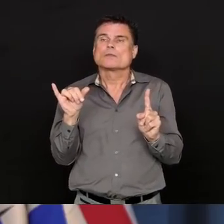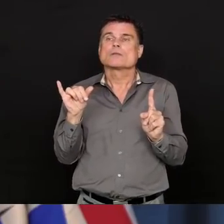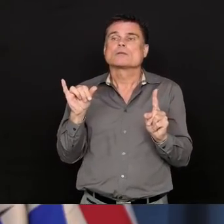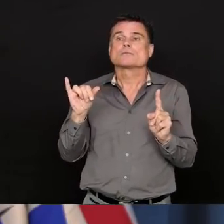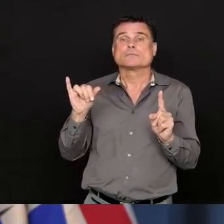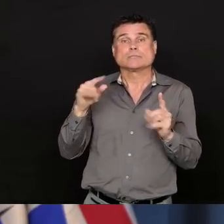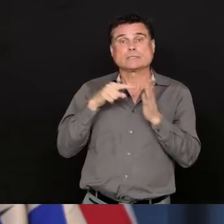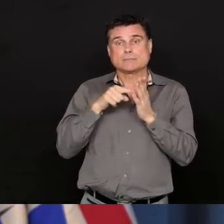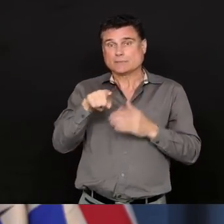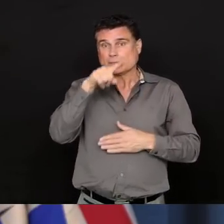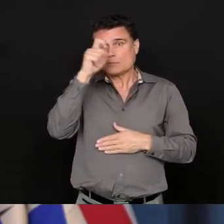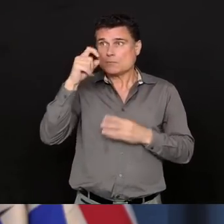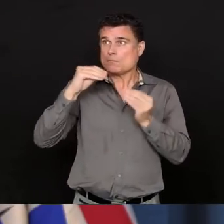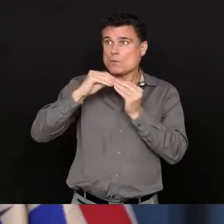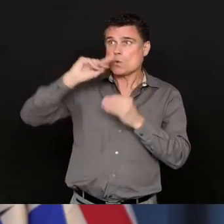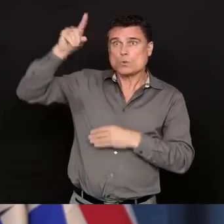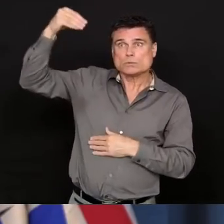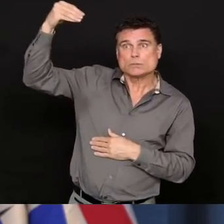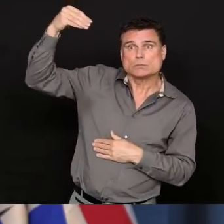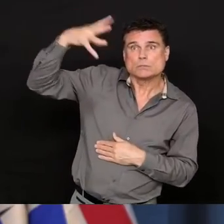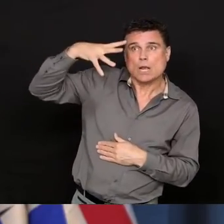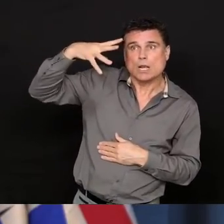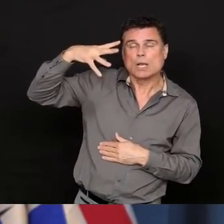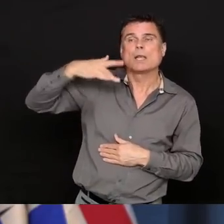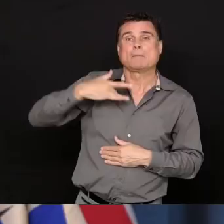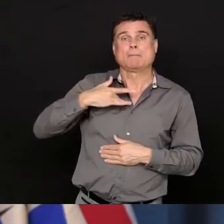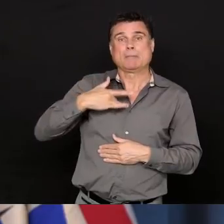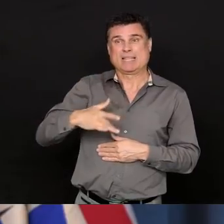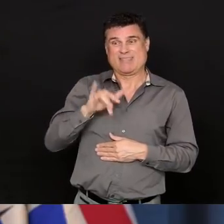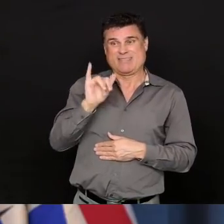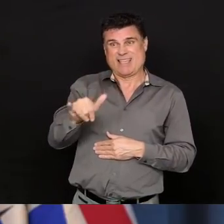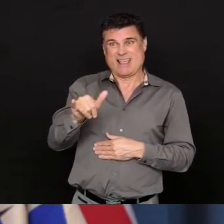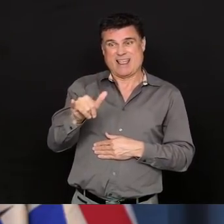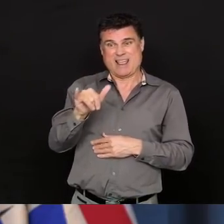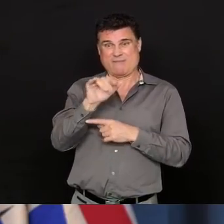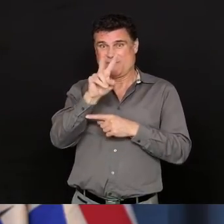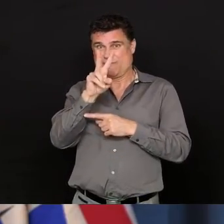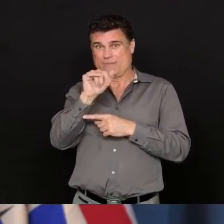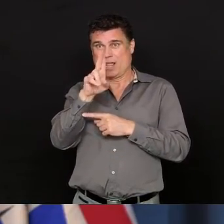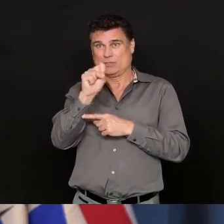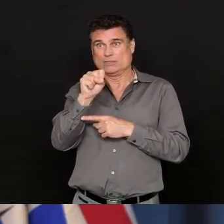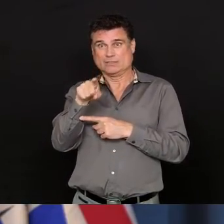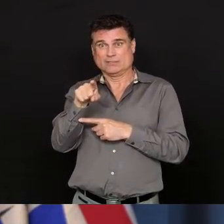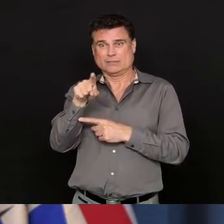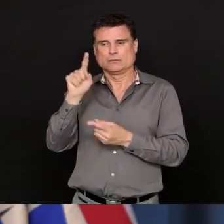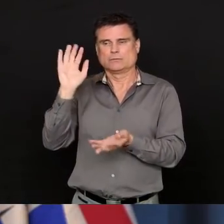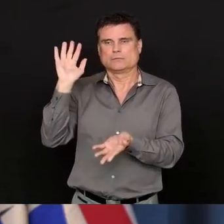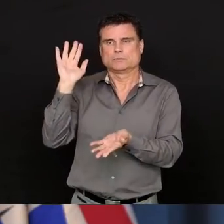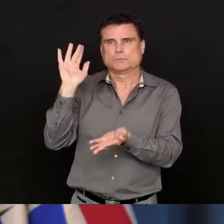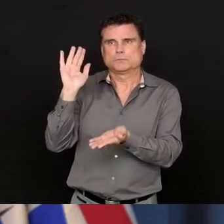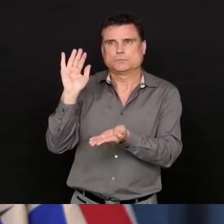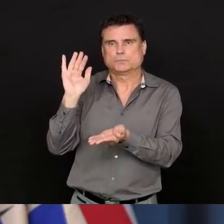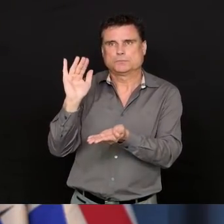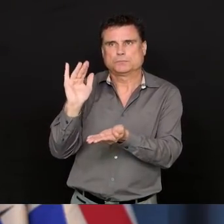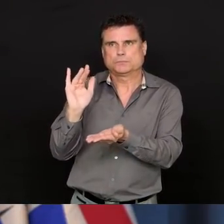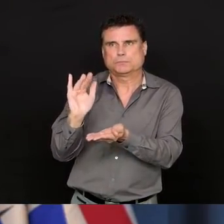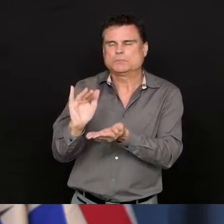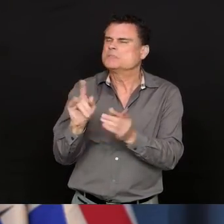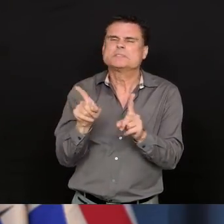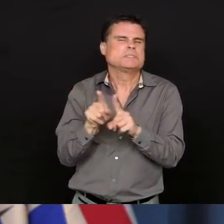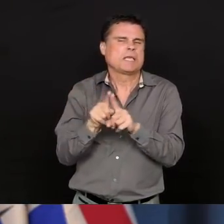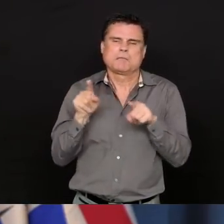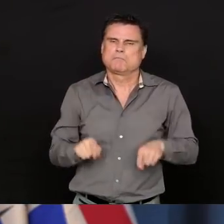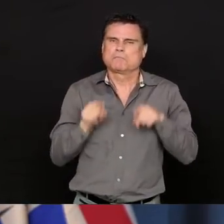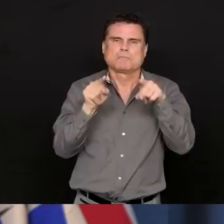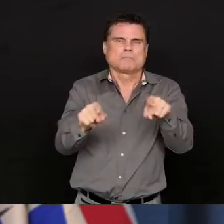for example, every year. We see there's a season where we see more influenza and then it tends to go away for us in the Northern Hemisphere in the